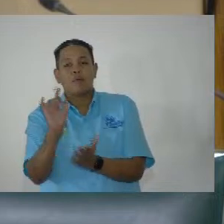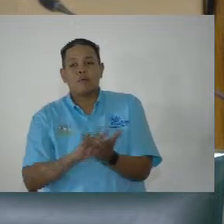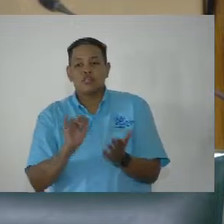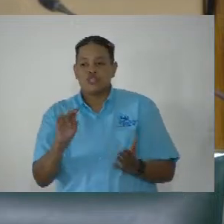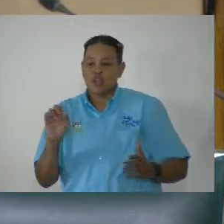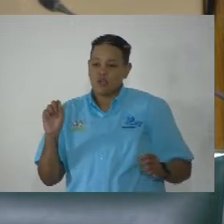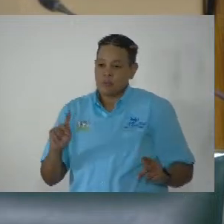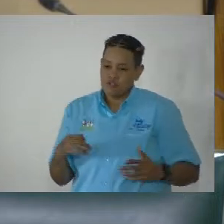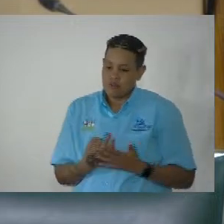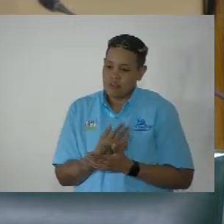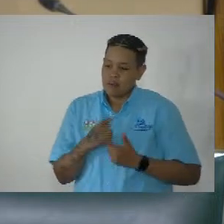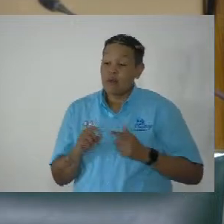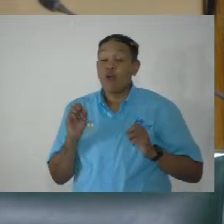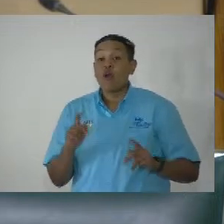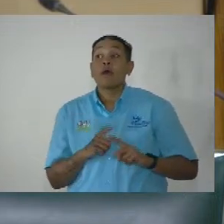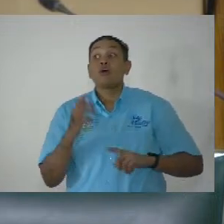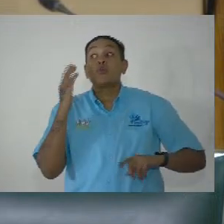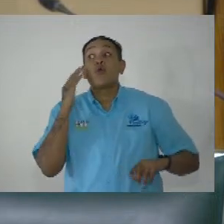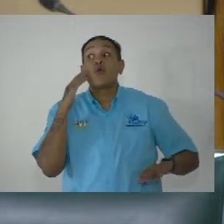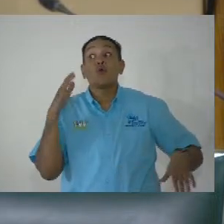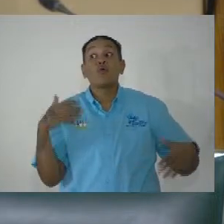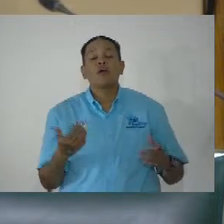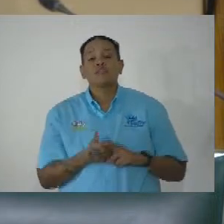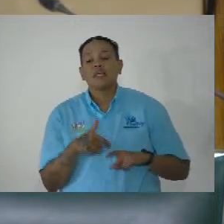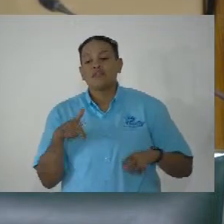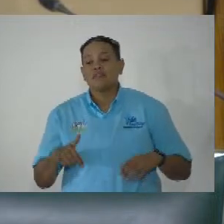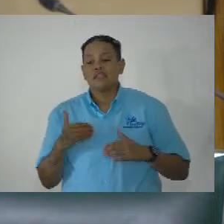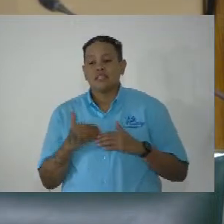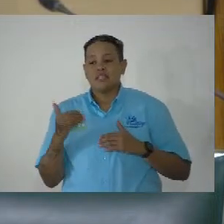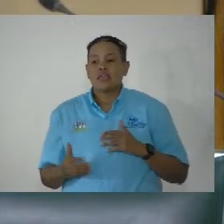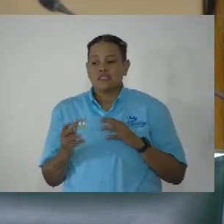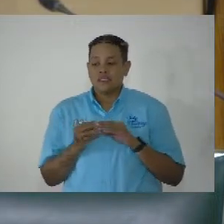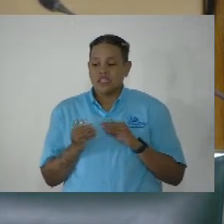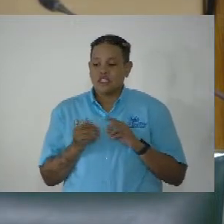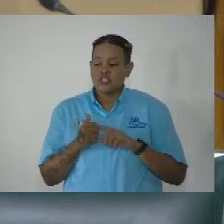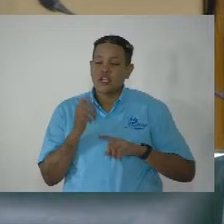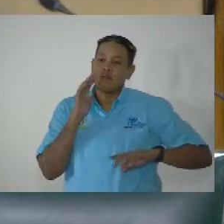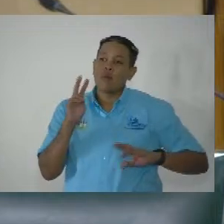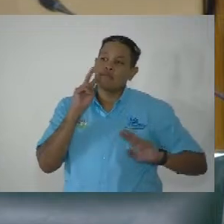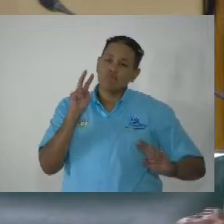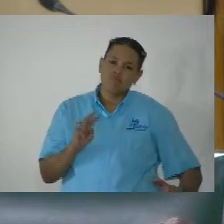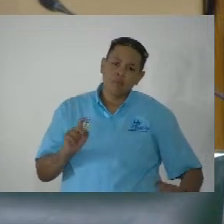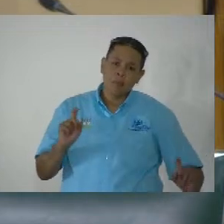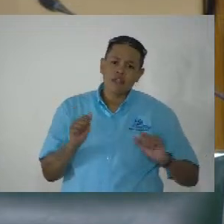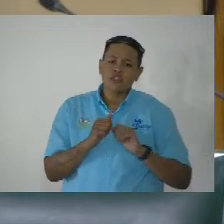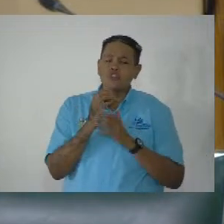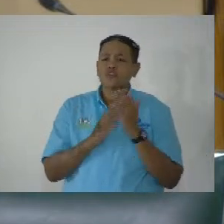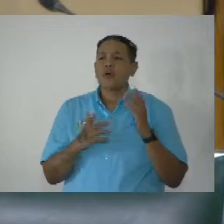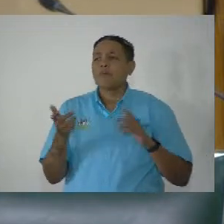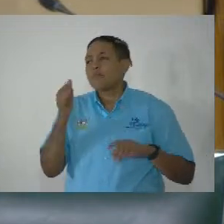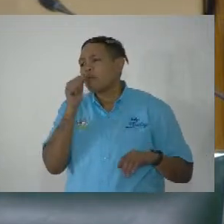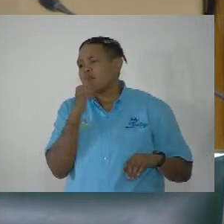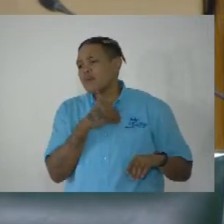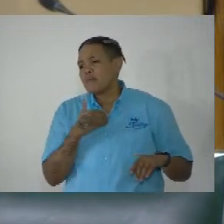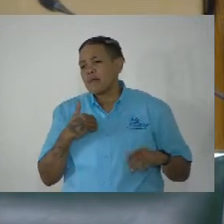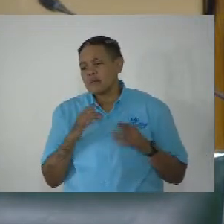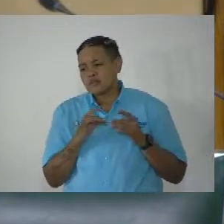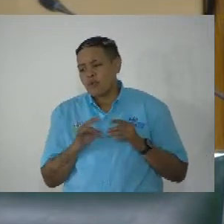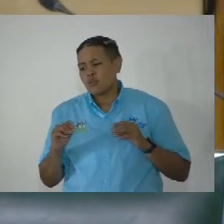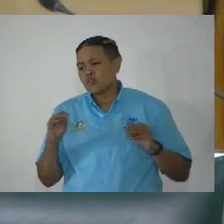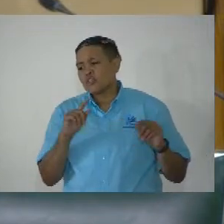refreshed and to come back knowing that this next session, we will be dealing with some private members' motion, as